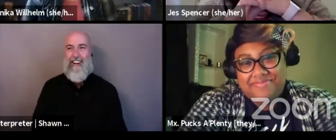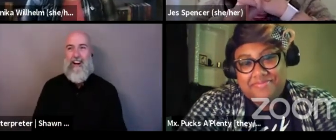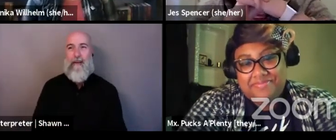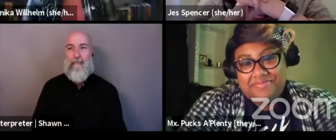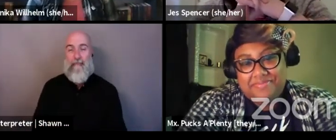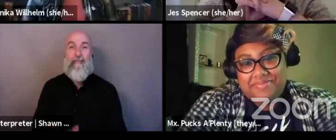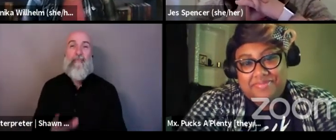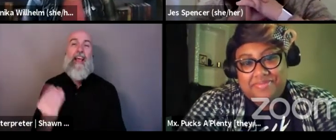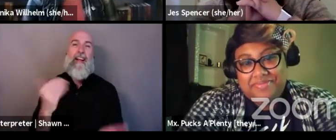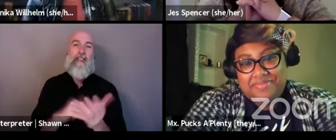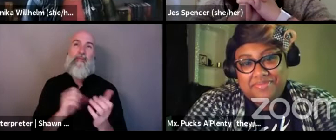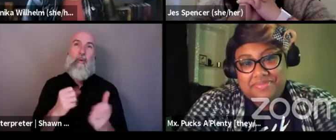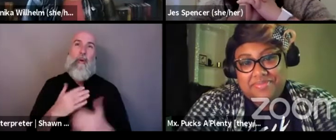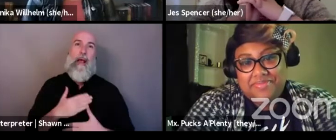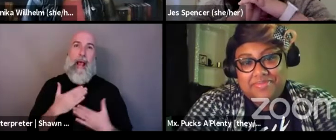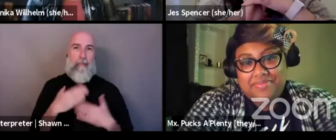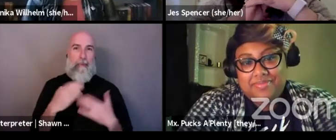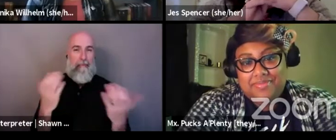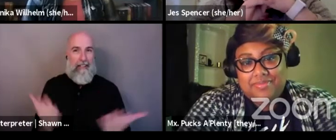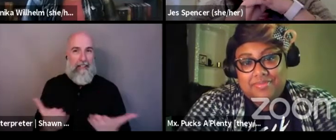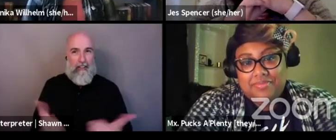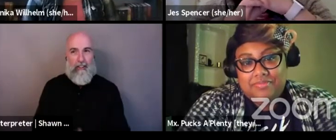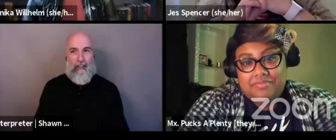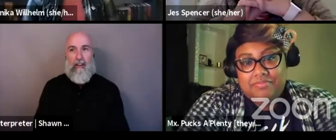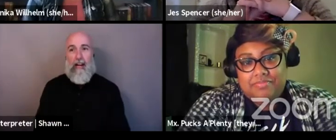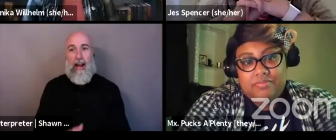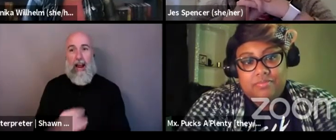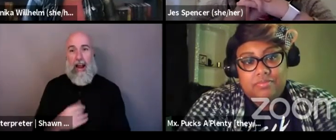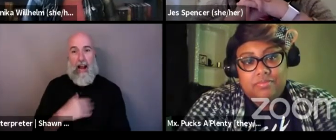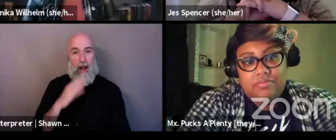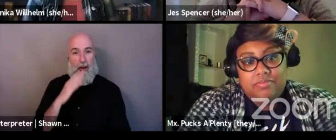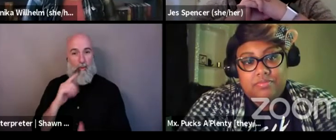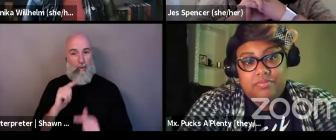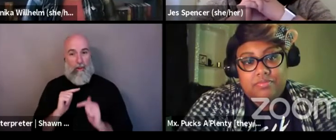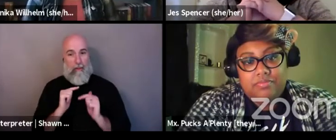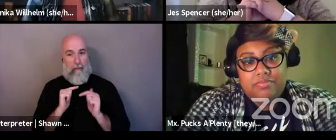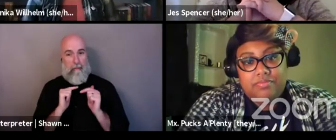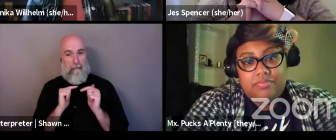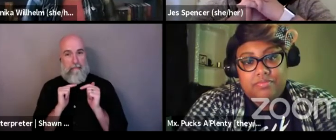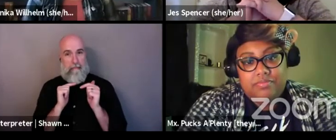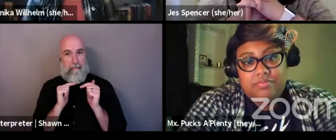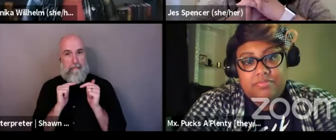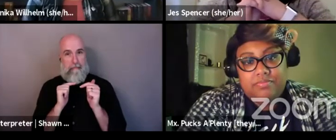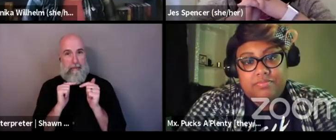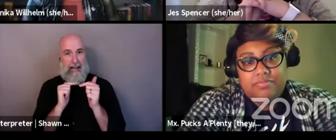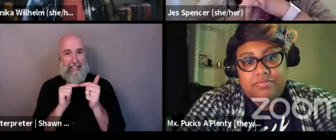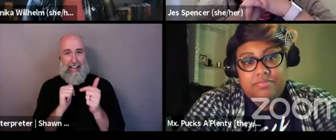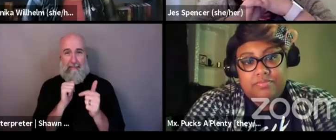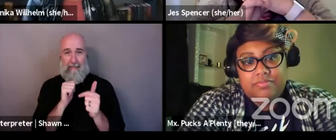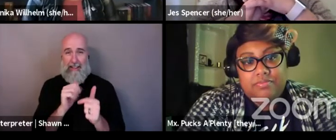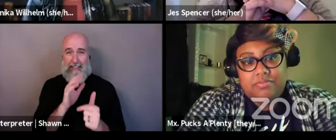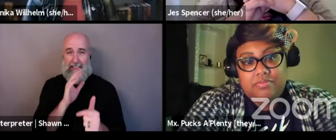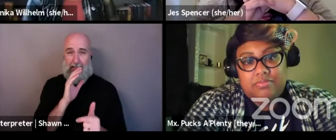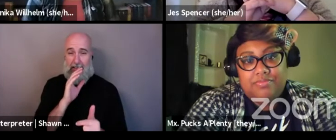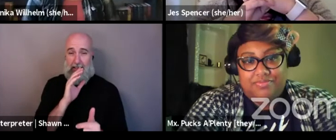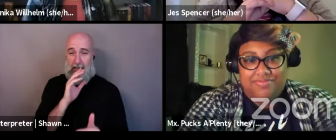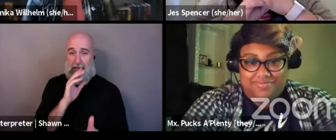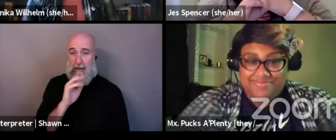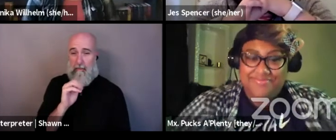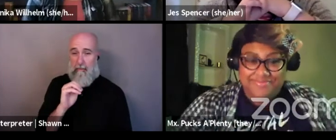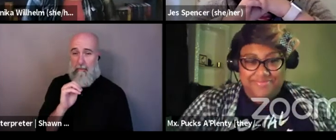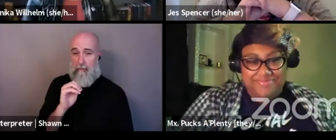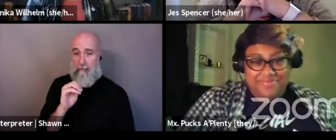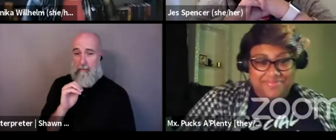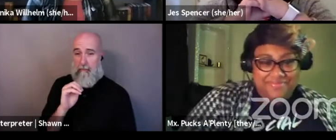And again, so, so happy to be here. And I'm going to pass it to, I'm probably not going to say, Miss Puck